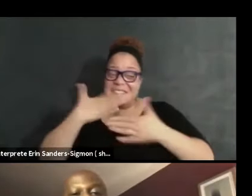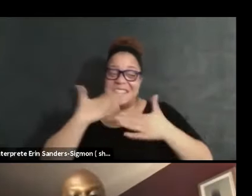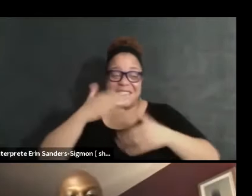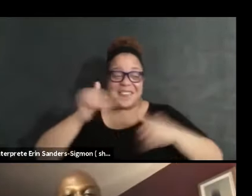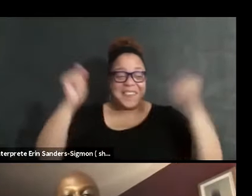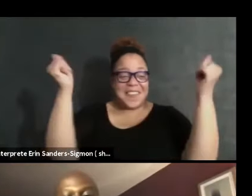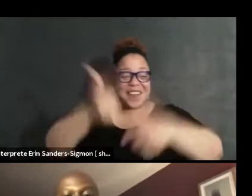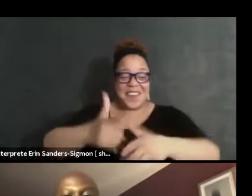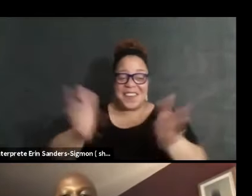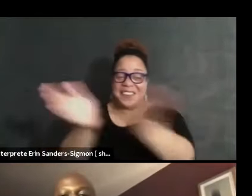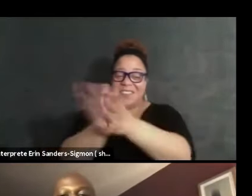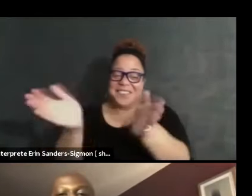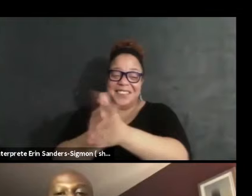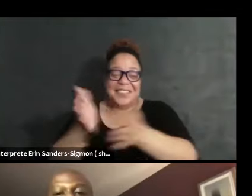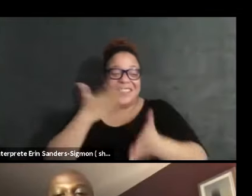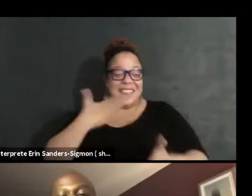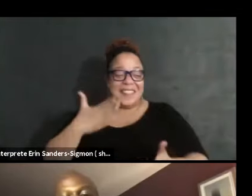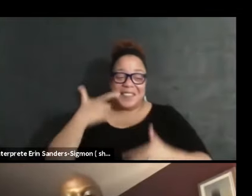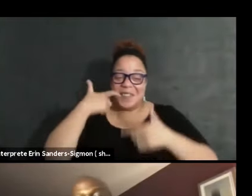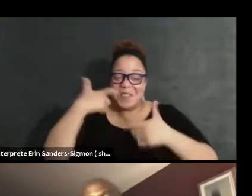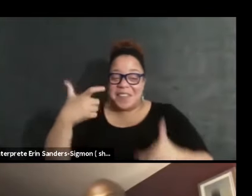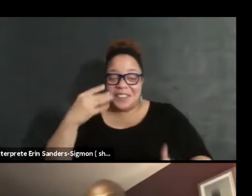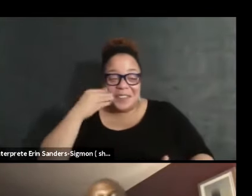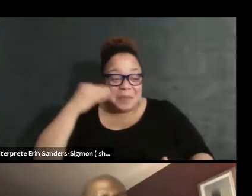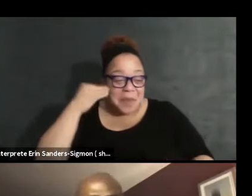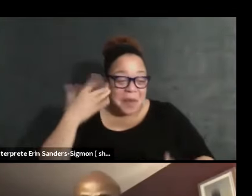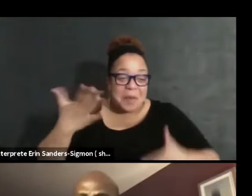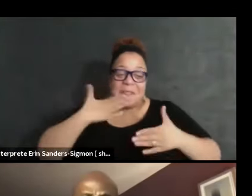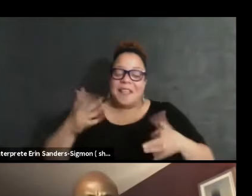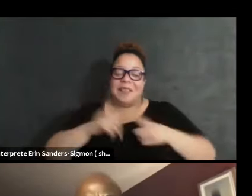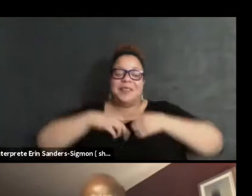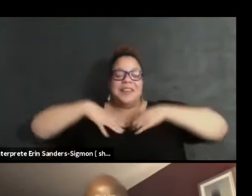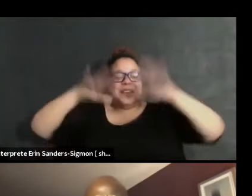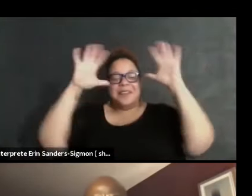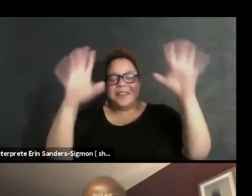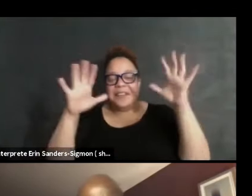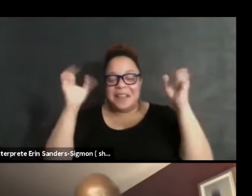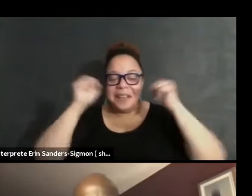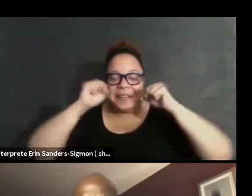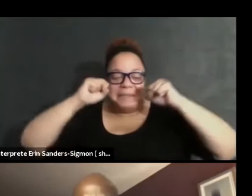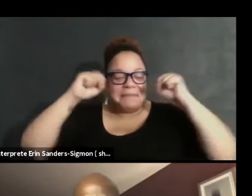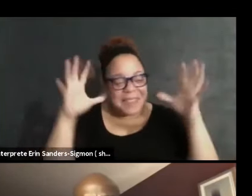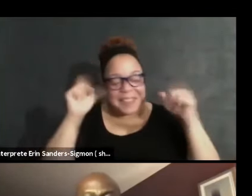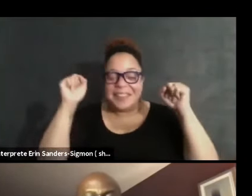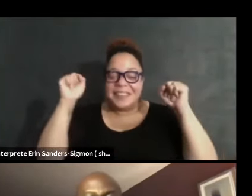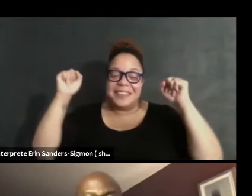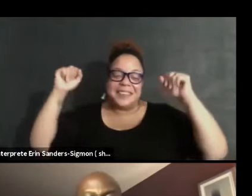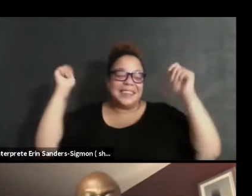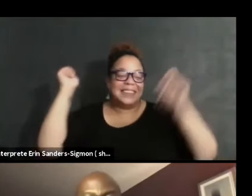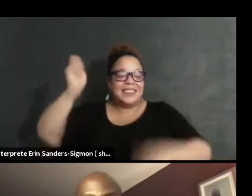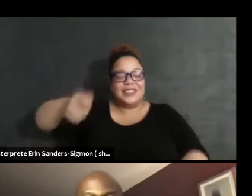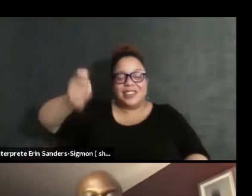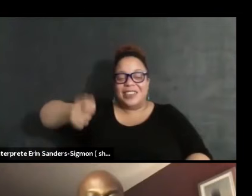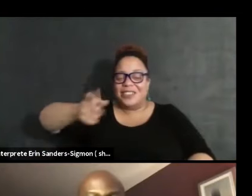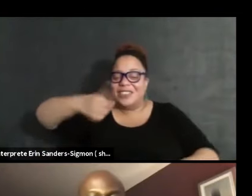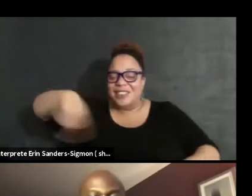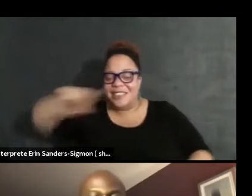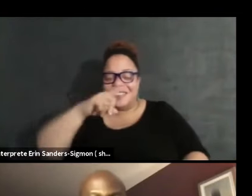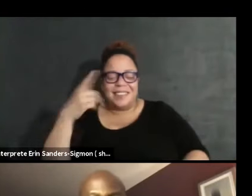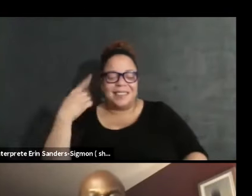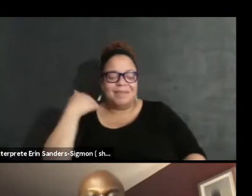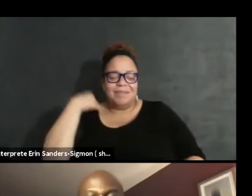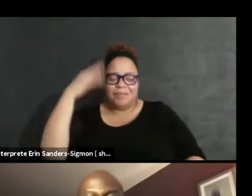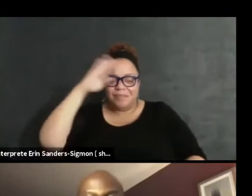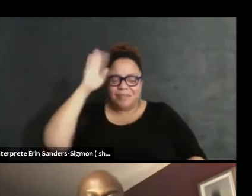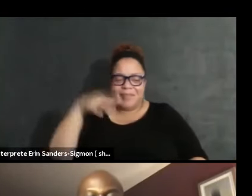Thank you so much to our amazing star-studded judges. I know y'all had a hard time attaching a point to a poem, but y'all didn't.